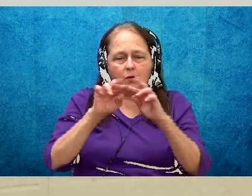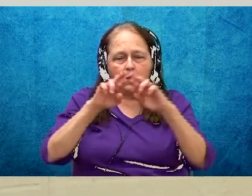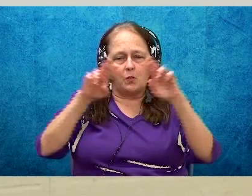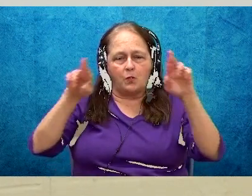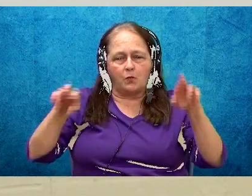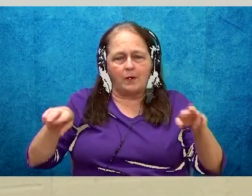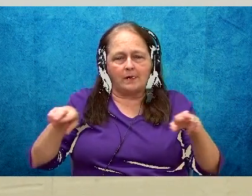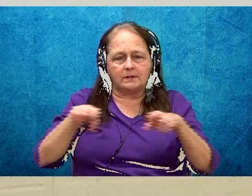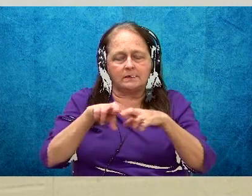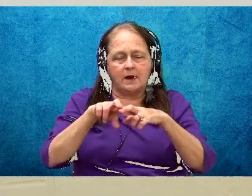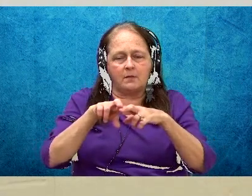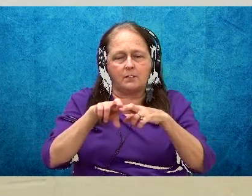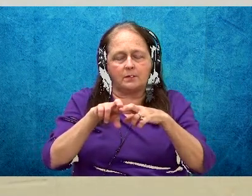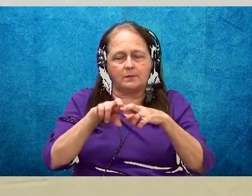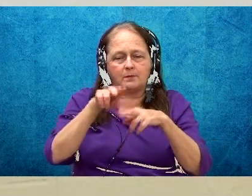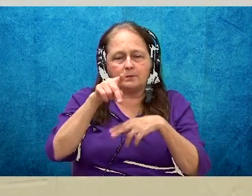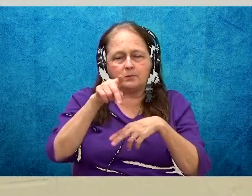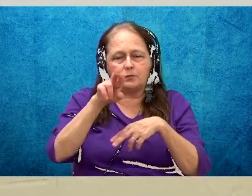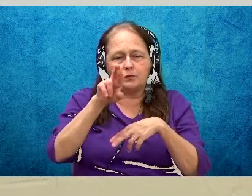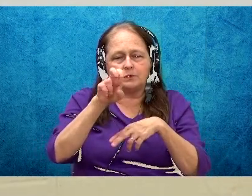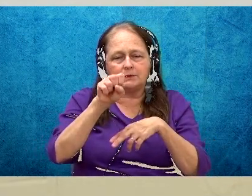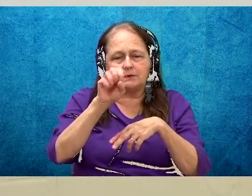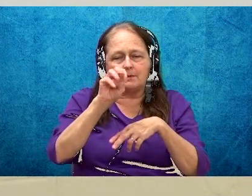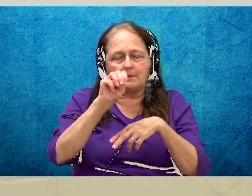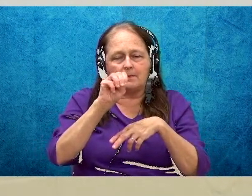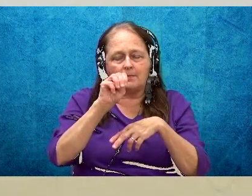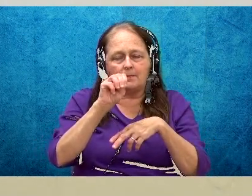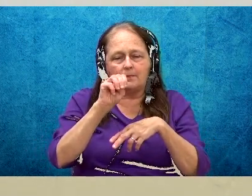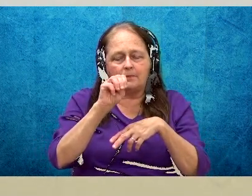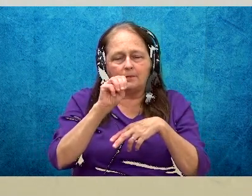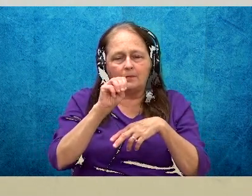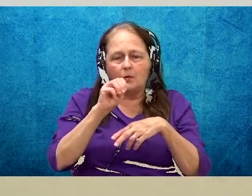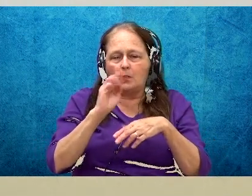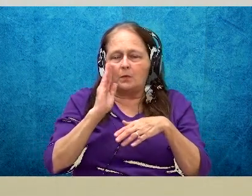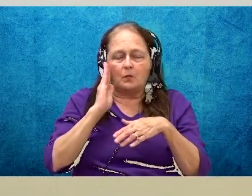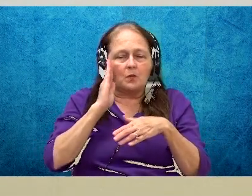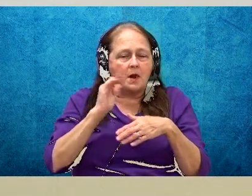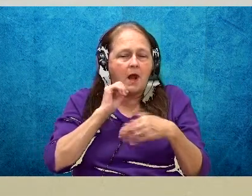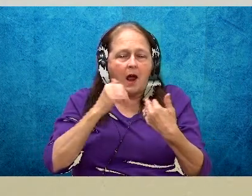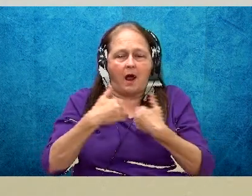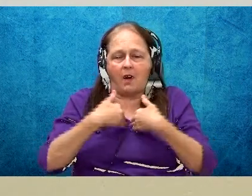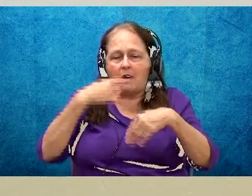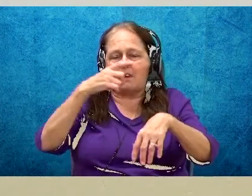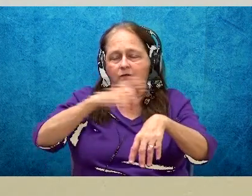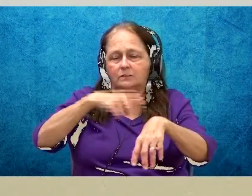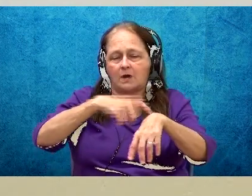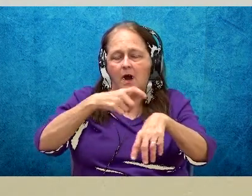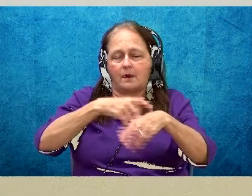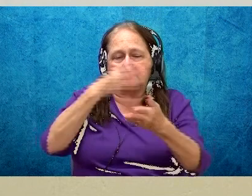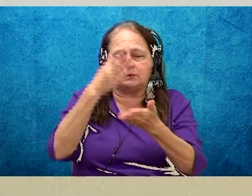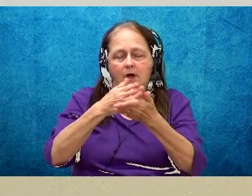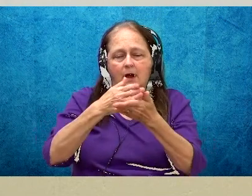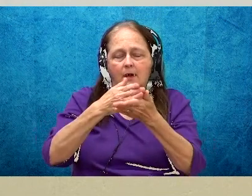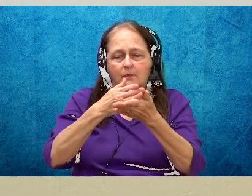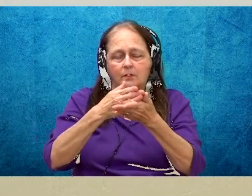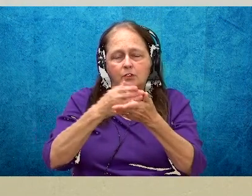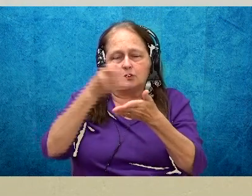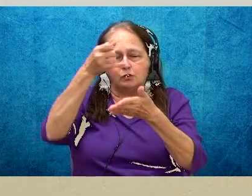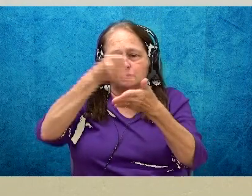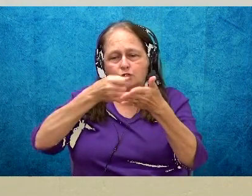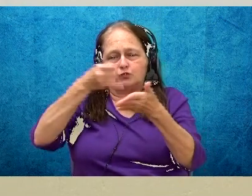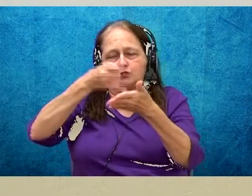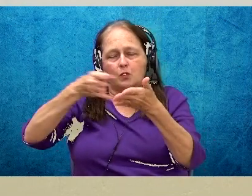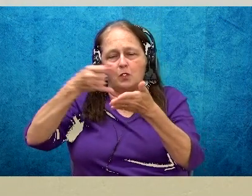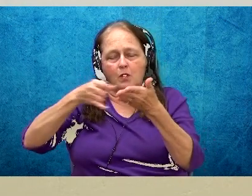all great. This is fine, but we're not always going to have time to stop and draw a net for every